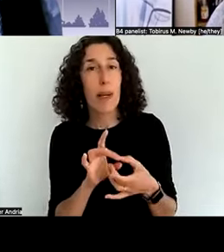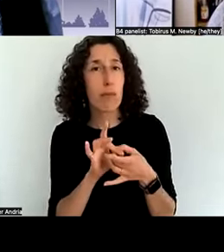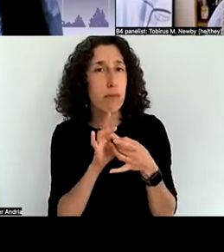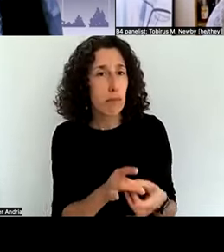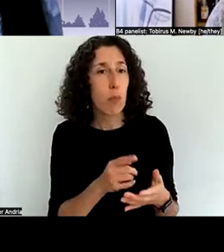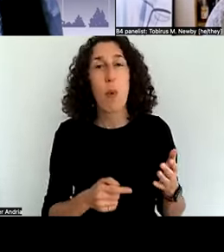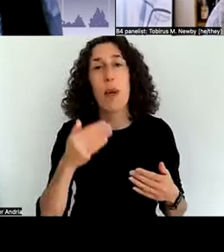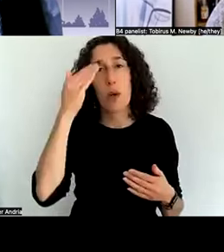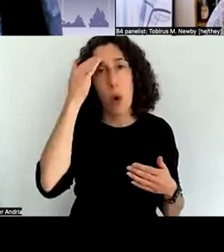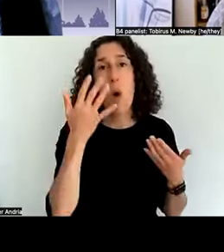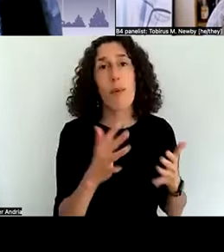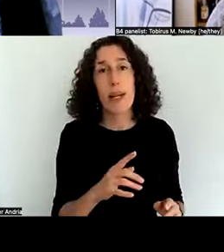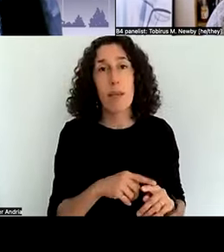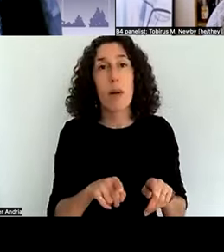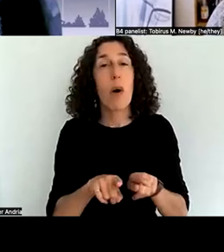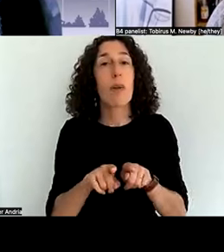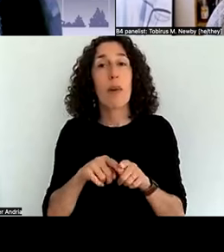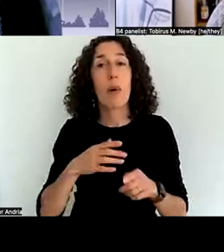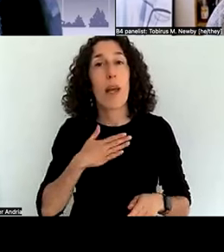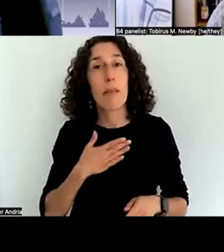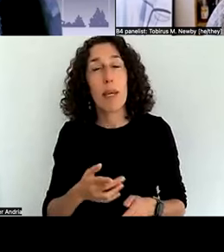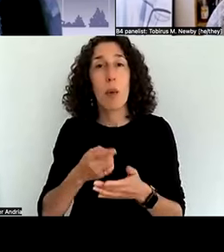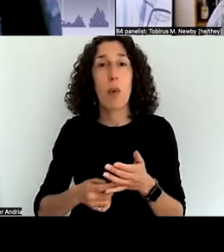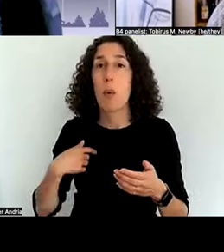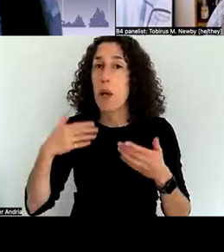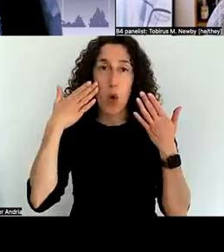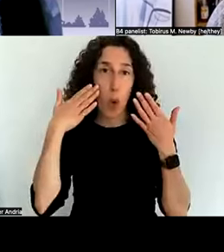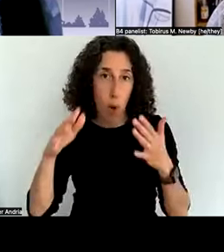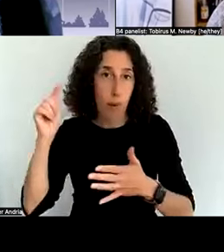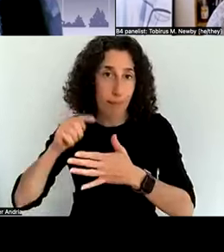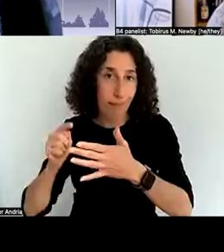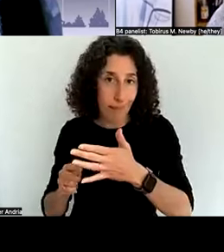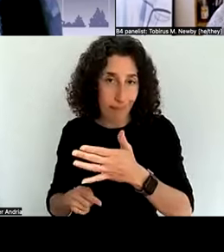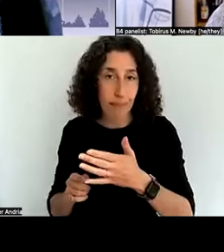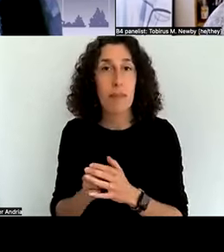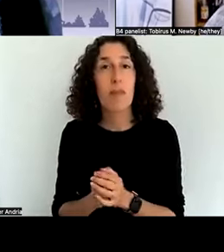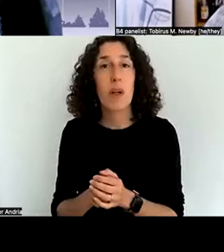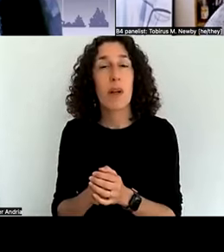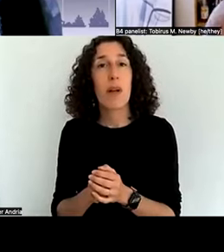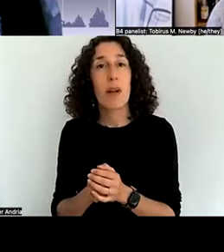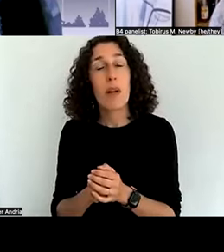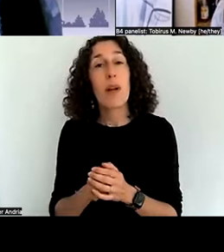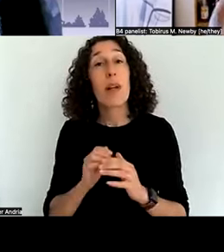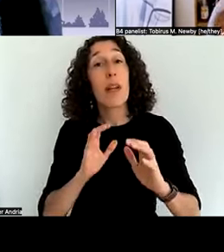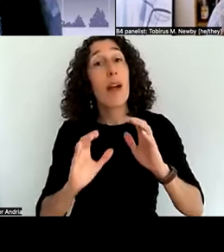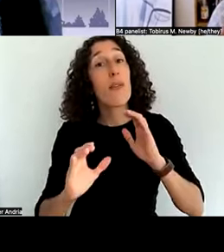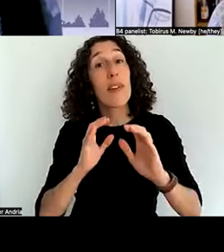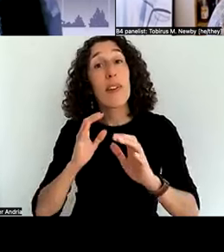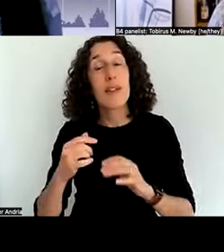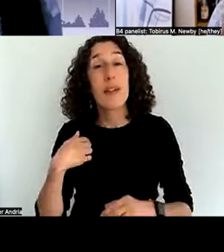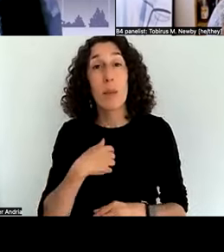don't. And in conversation, we are able to highlight the things that we don't know. And that's where the real harm